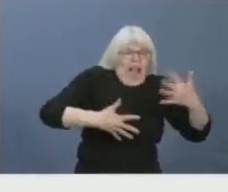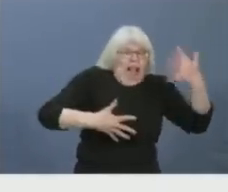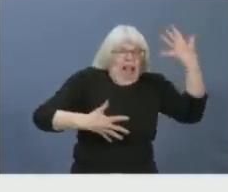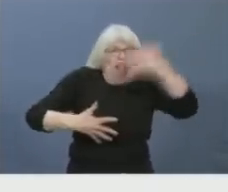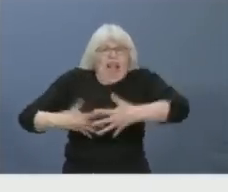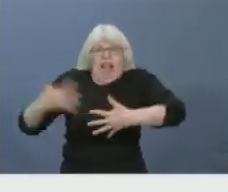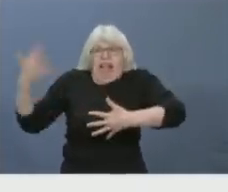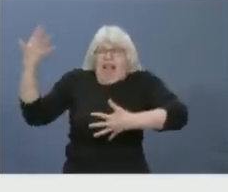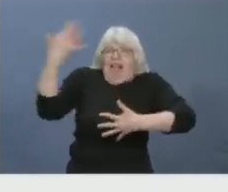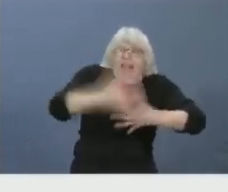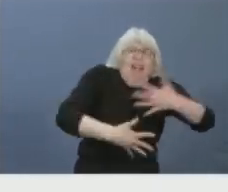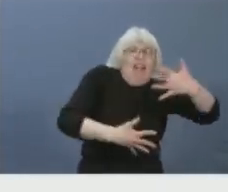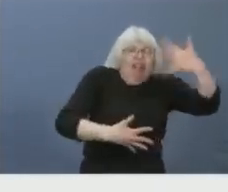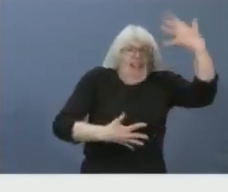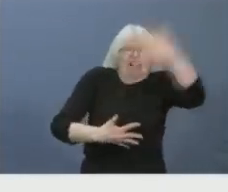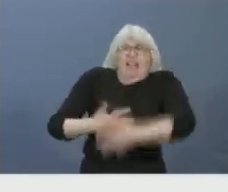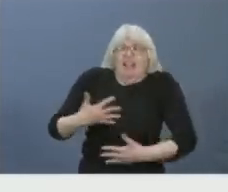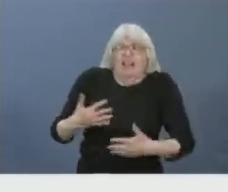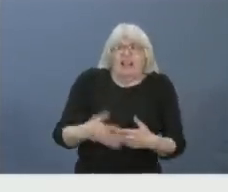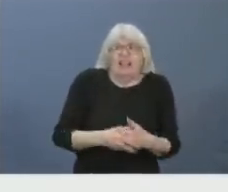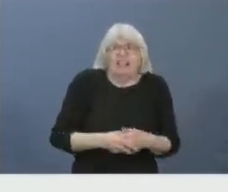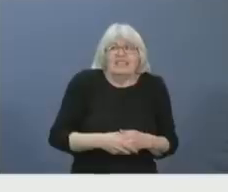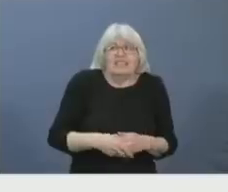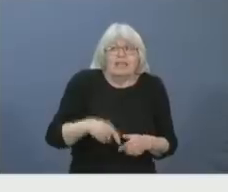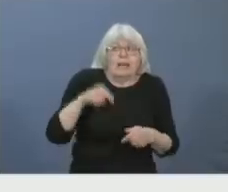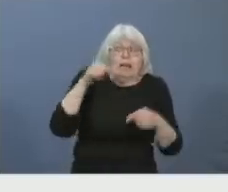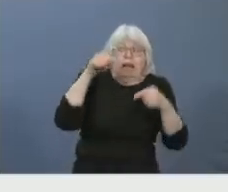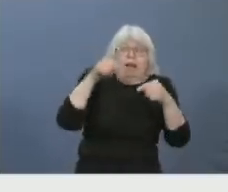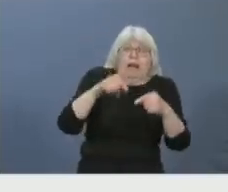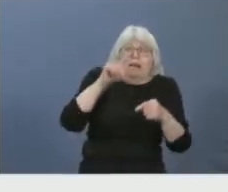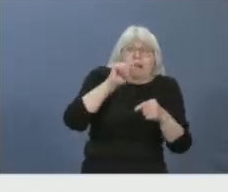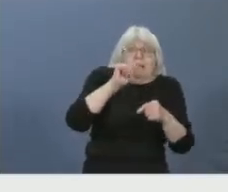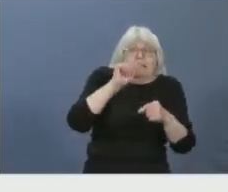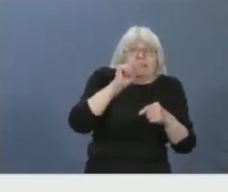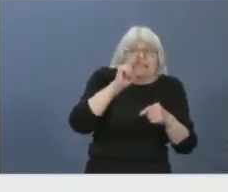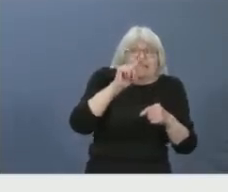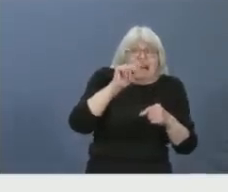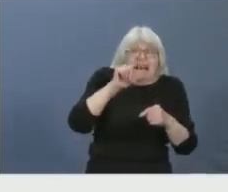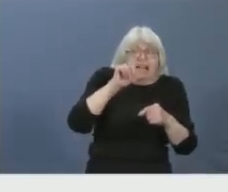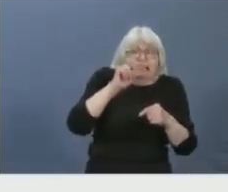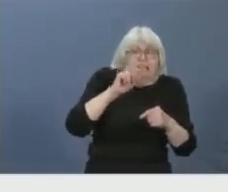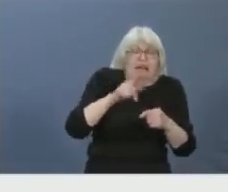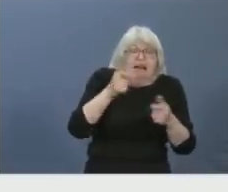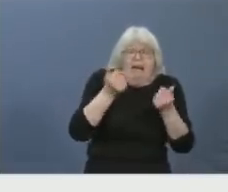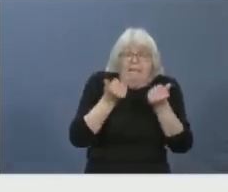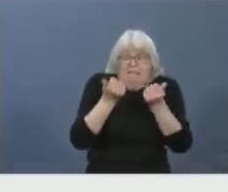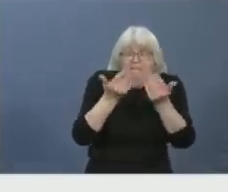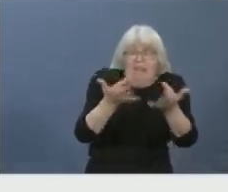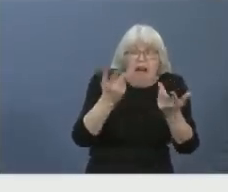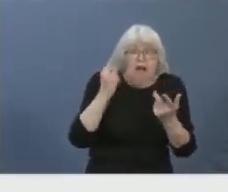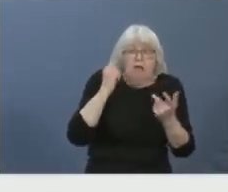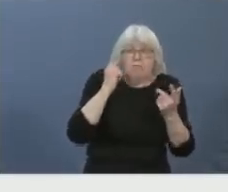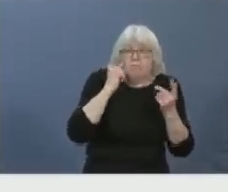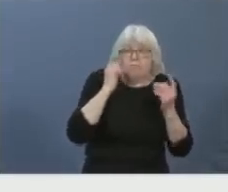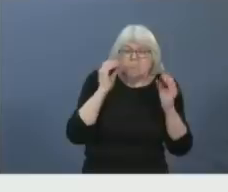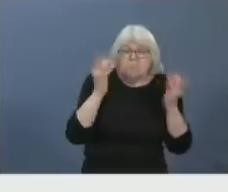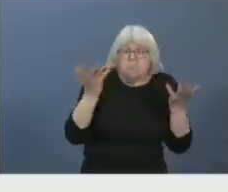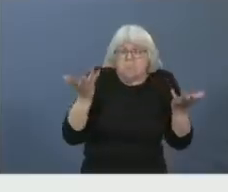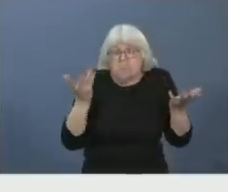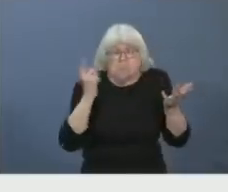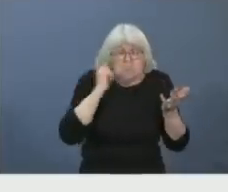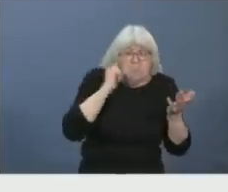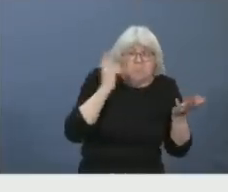a significant impact on the Tantallon fire, but going forward, in areas